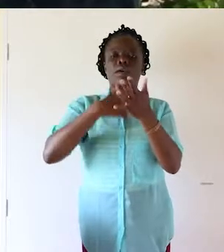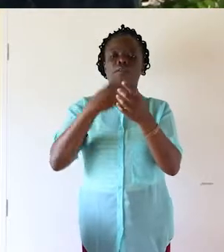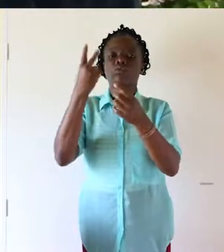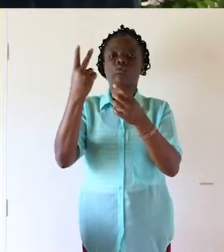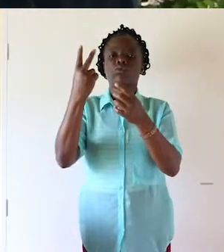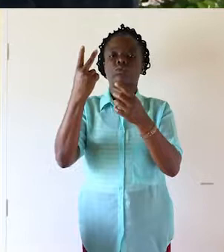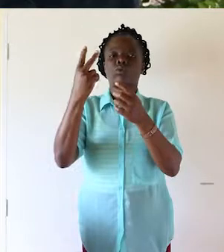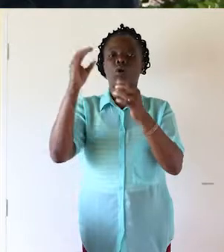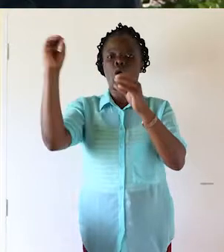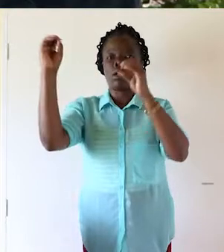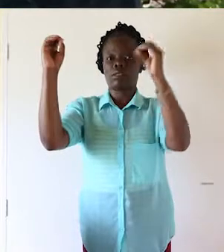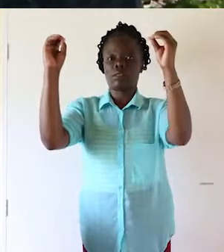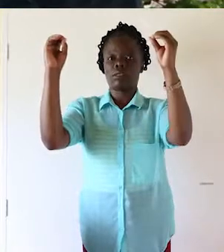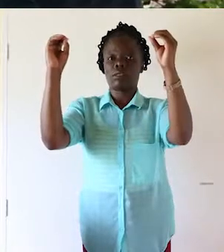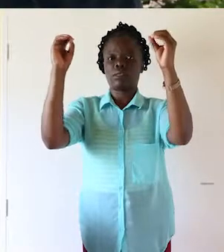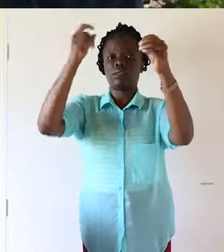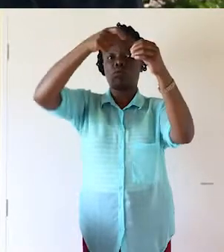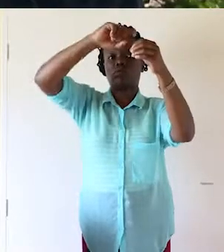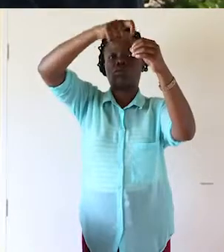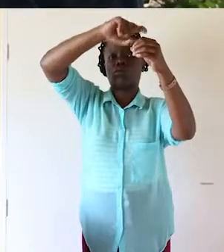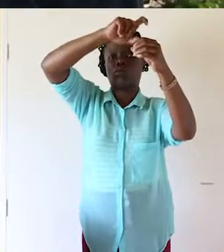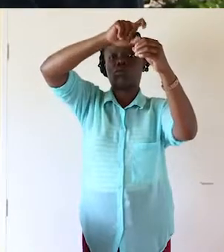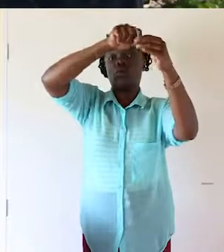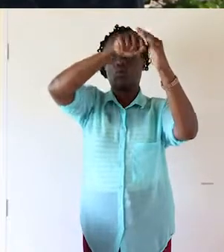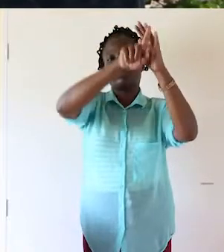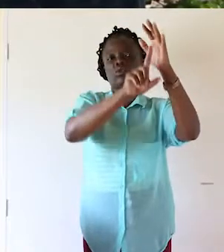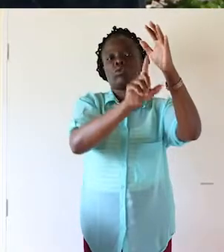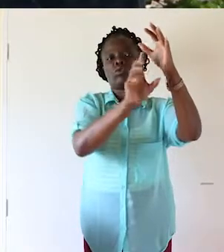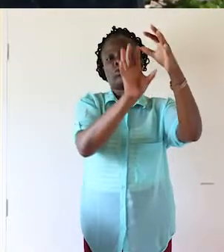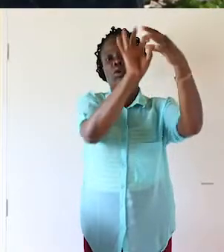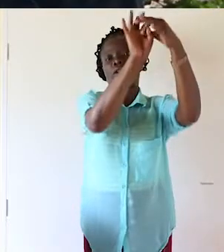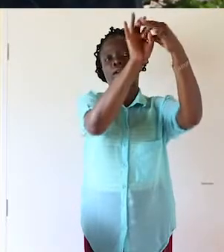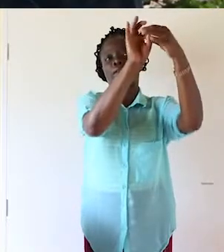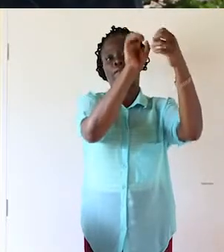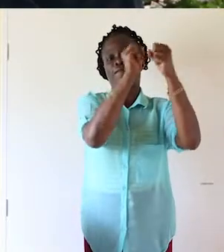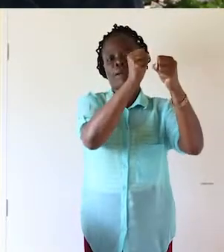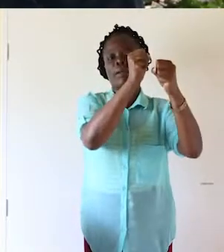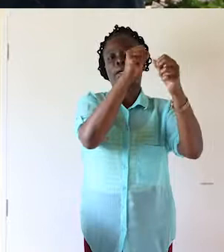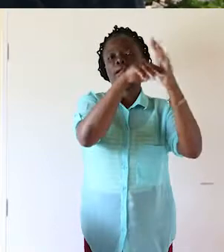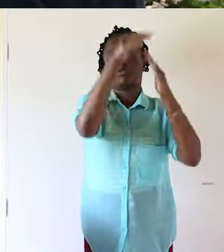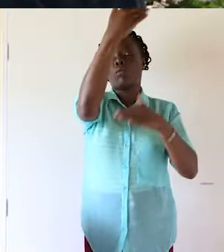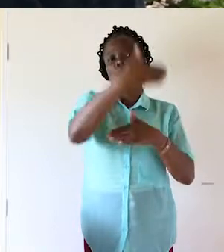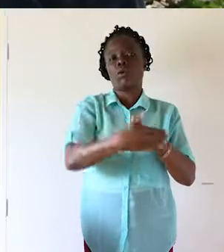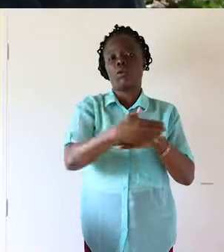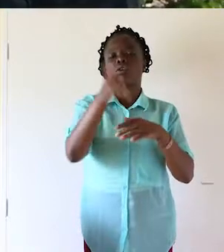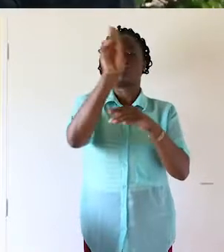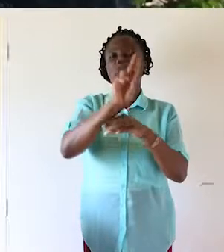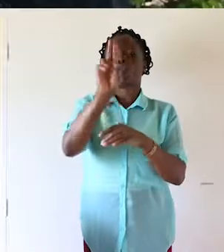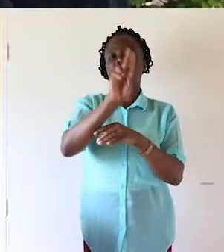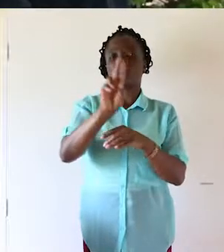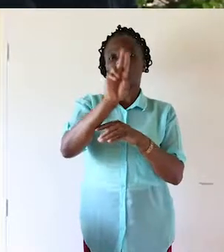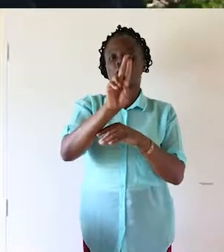two holes through which the screws will go to hold it firmly on the wall. So we are going to